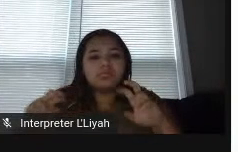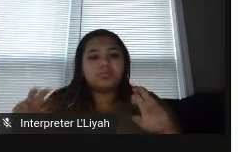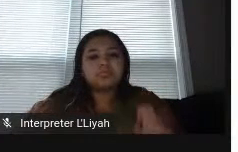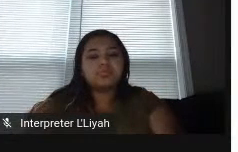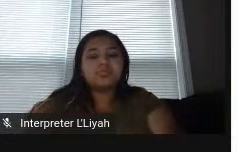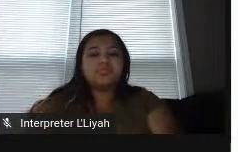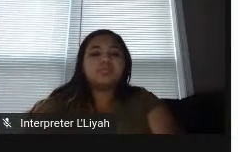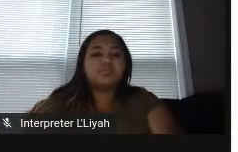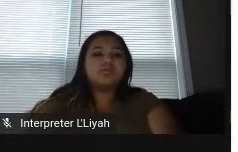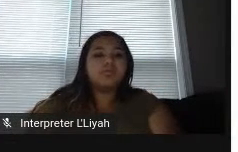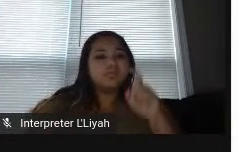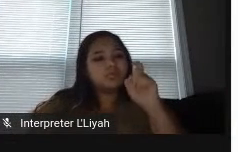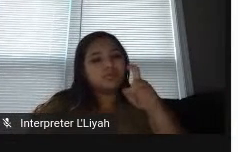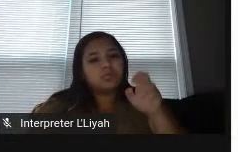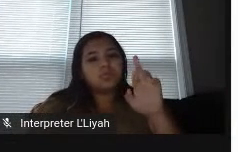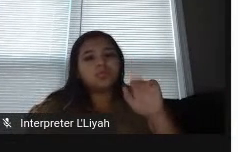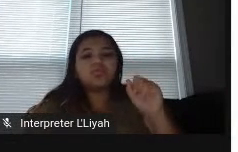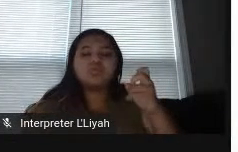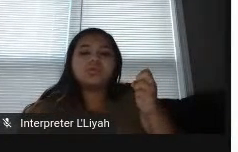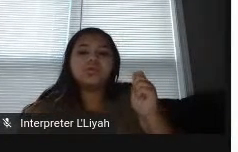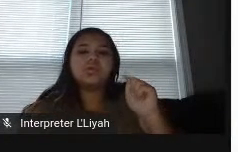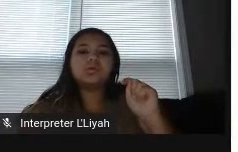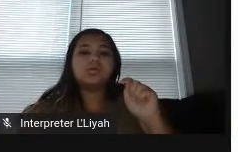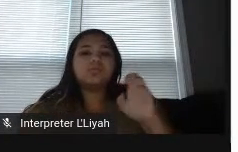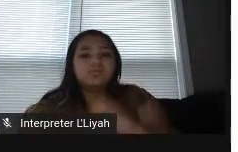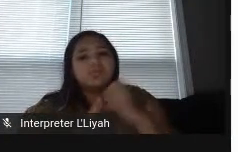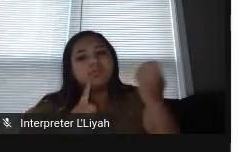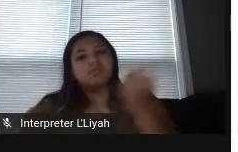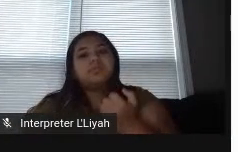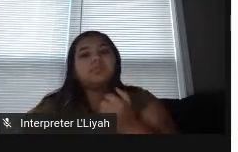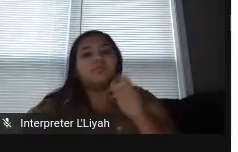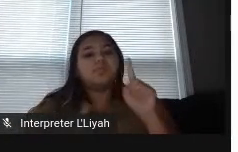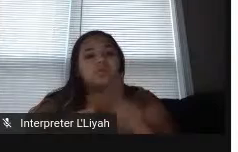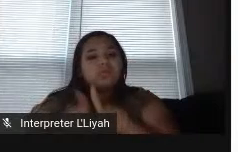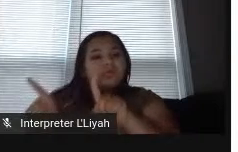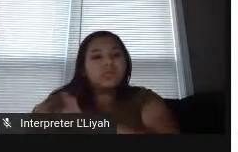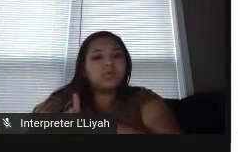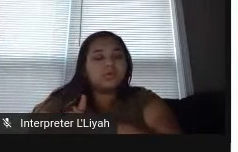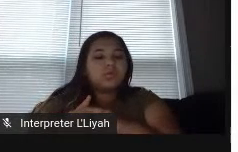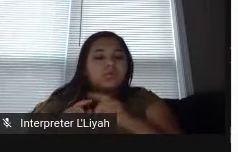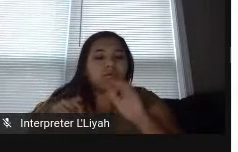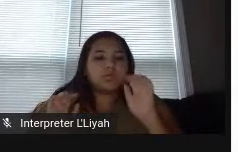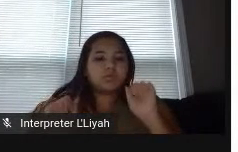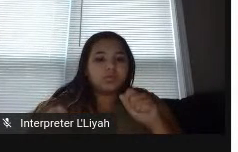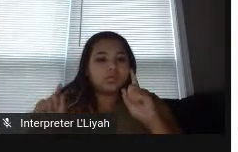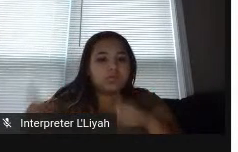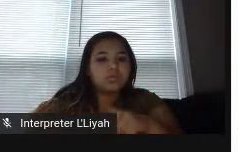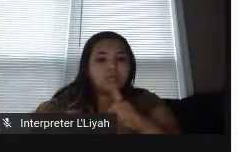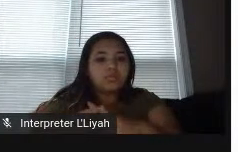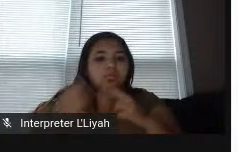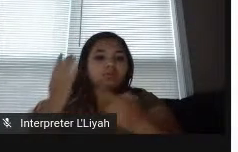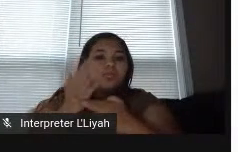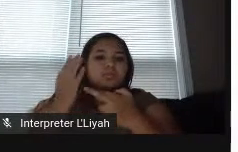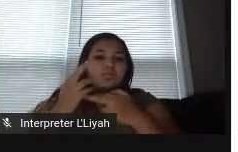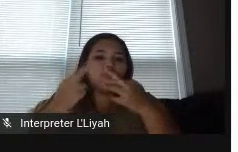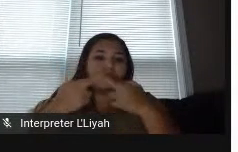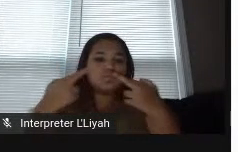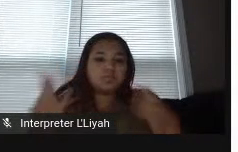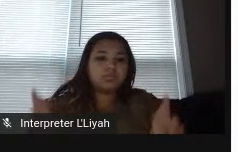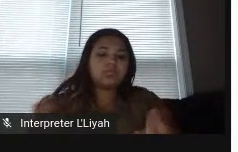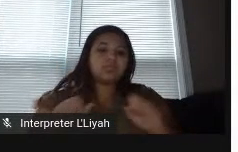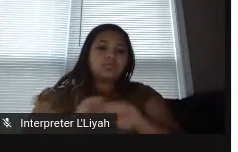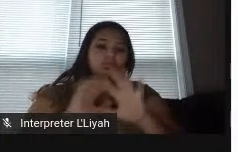they want a least restrictive environment. Also, a child can go to the resource room. Let